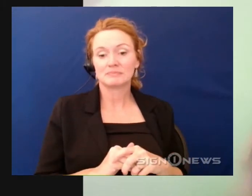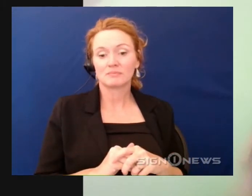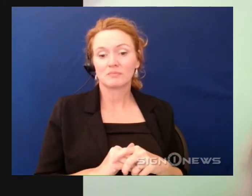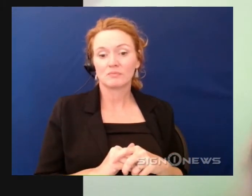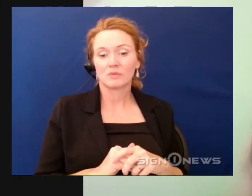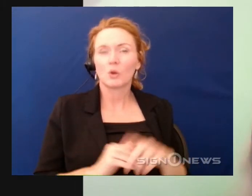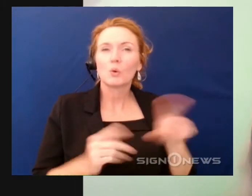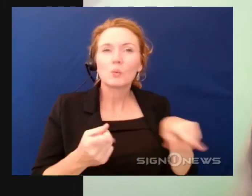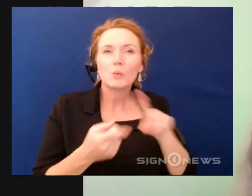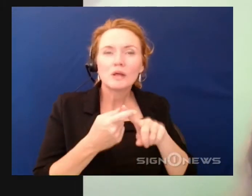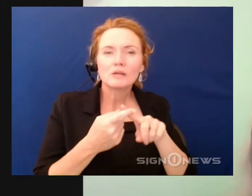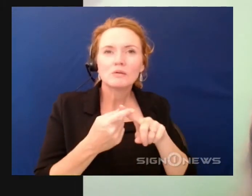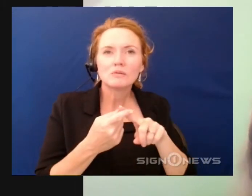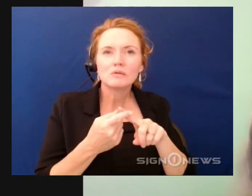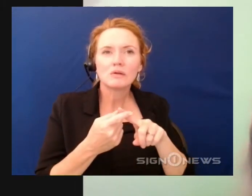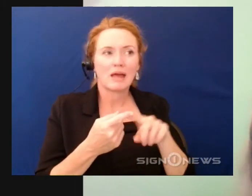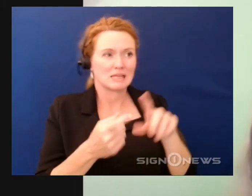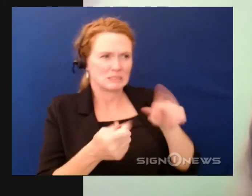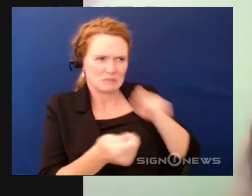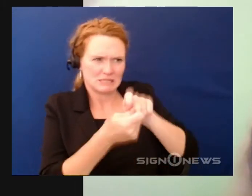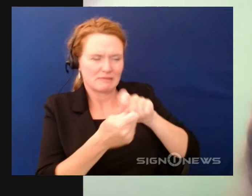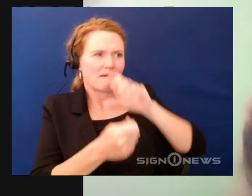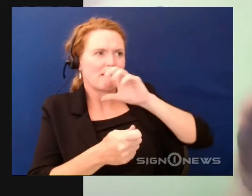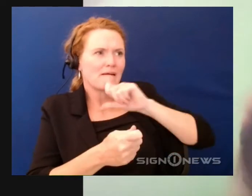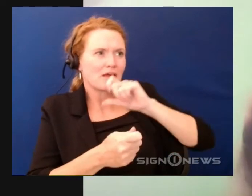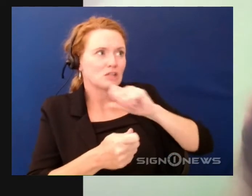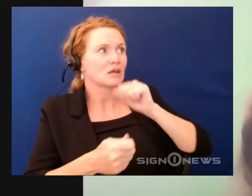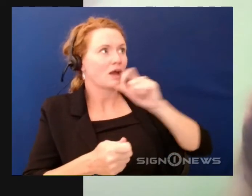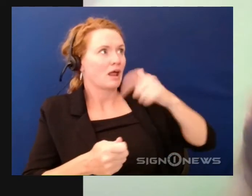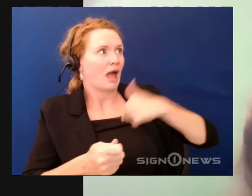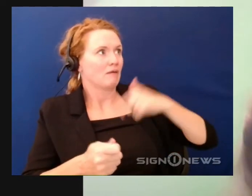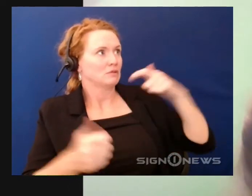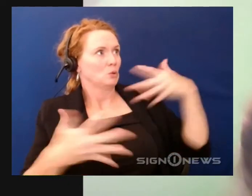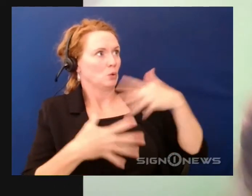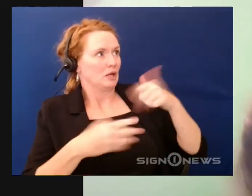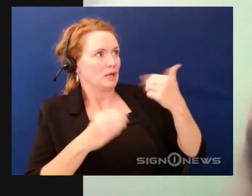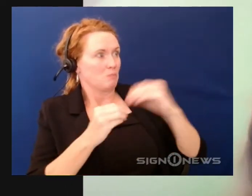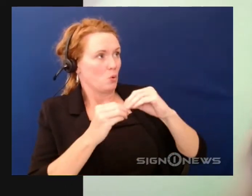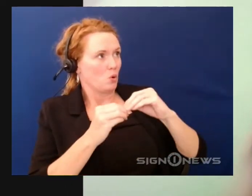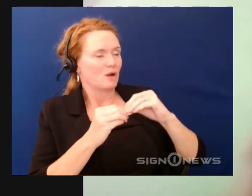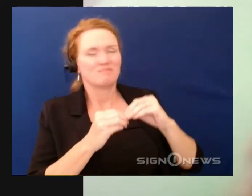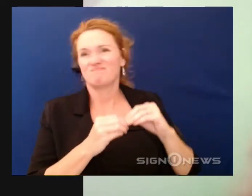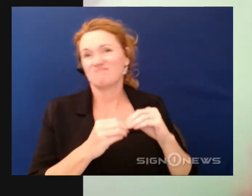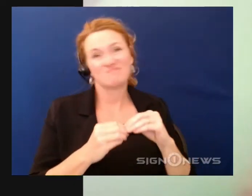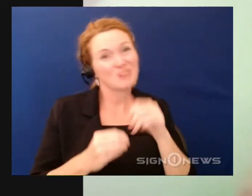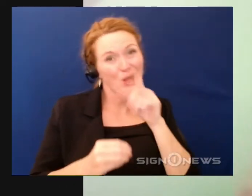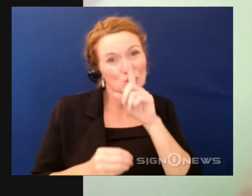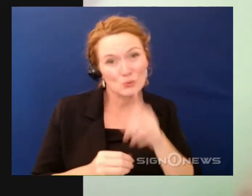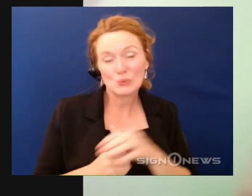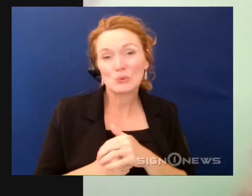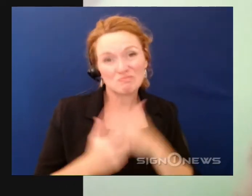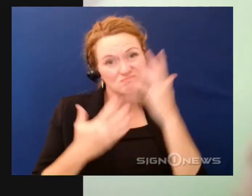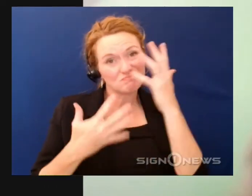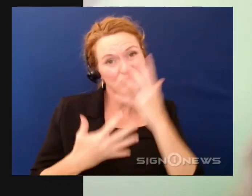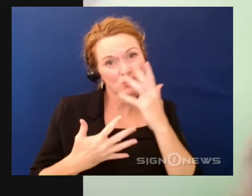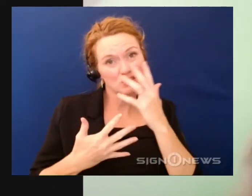when you kind of discuss, is there an age that I don't have to worry about anymore? Someone doesn't have to worry about it anymore. It's just not true. And unfortunately, I've seen kind